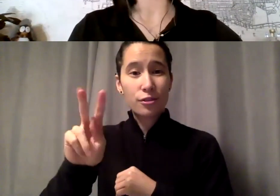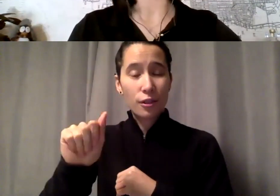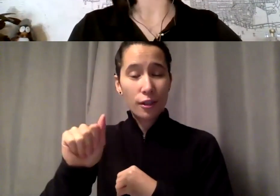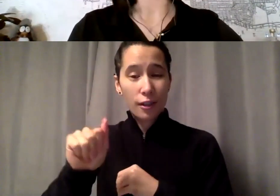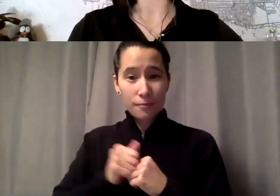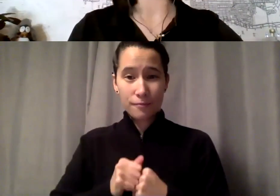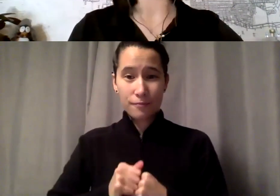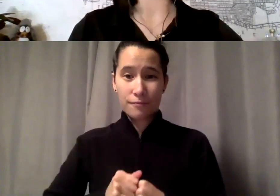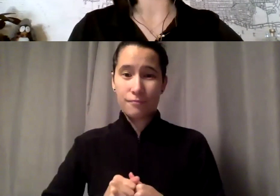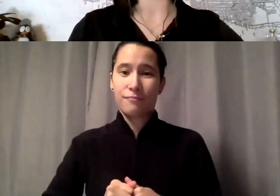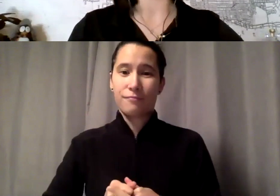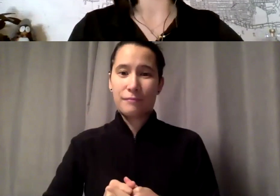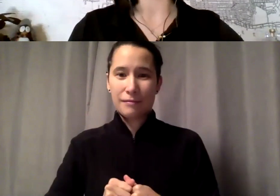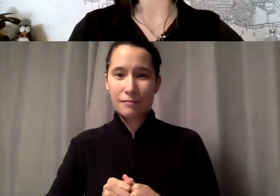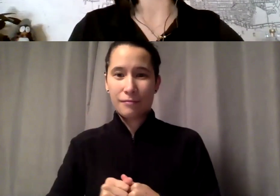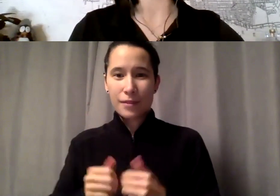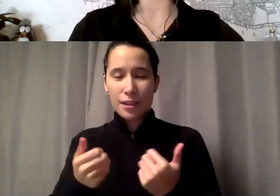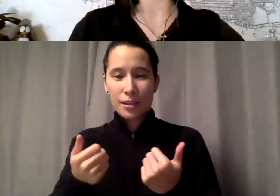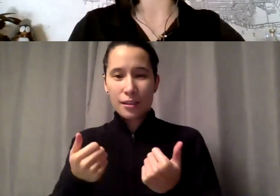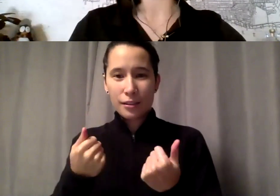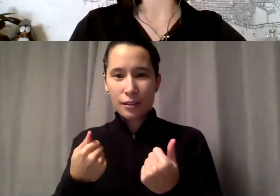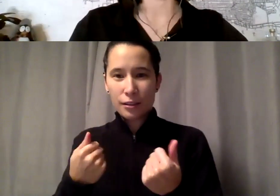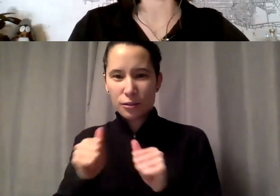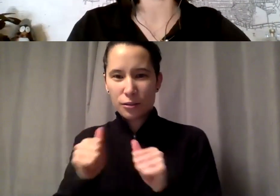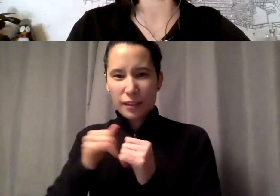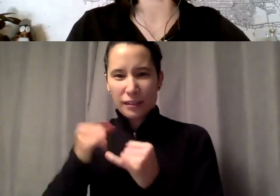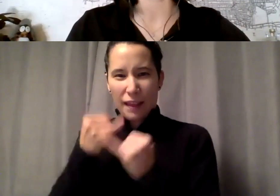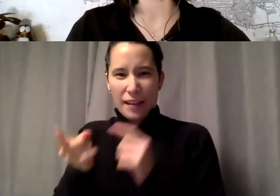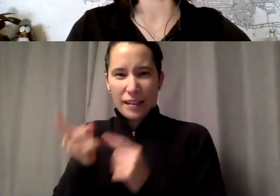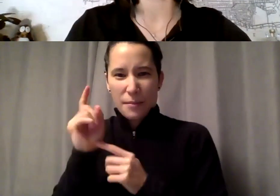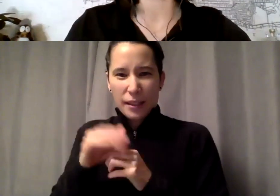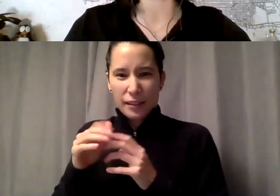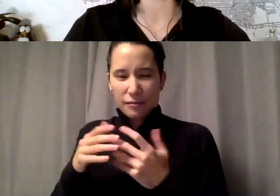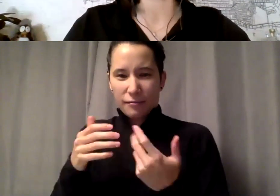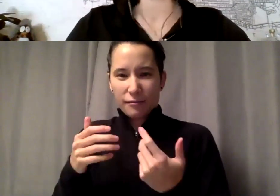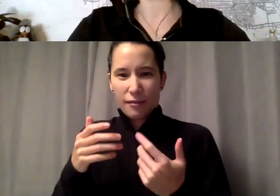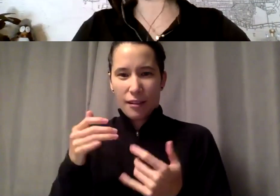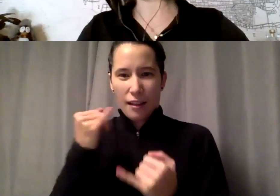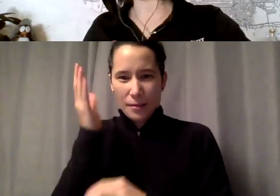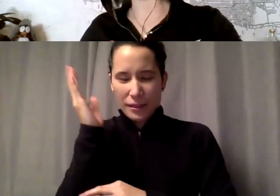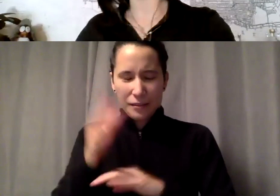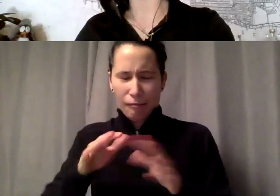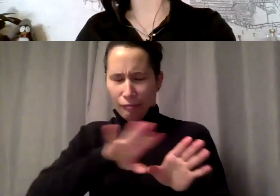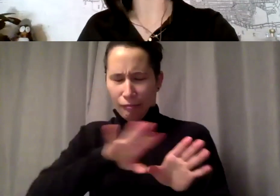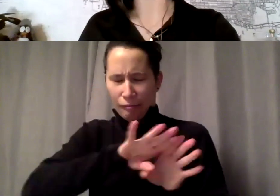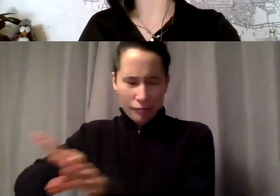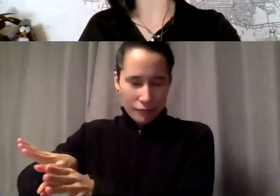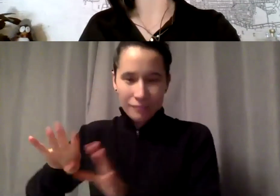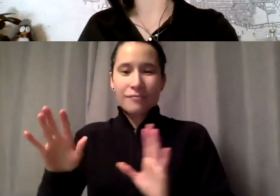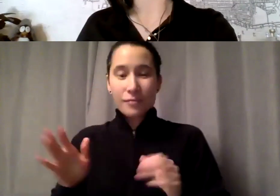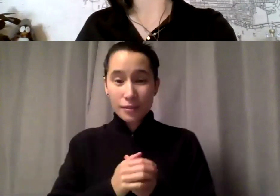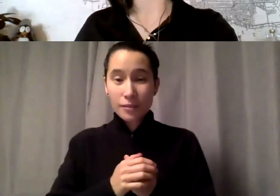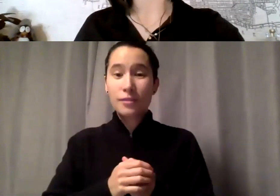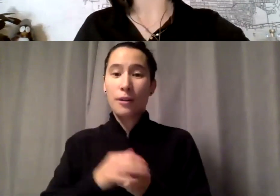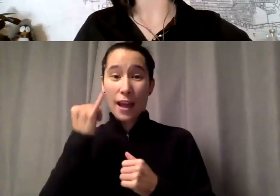potentially doing a last-minute audible of how I put together my presentation, and that's not what you should be doing. So if I'm looking this way, it's because I'm looking at